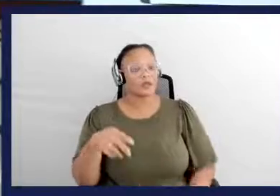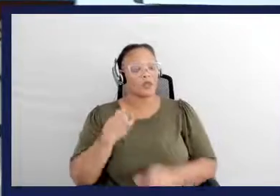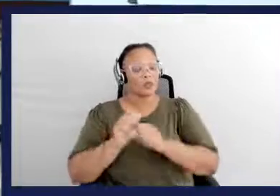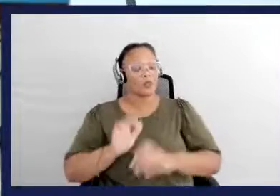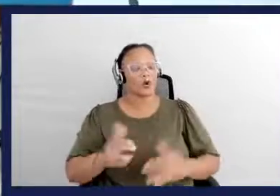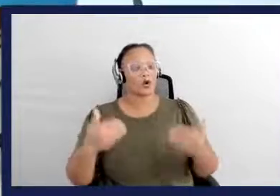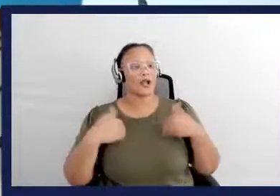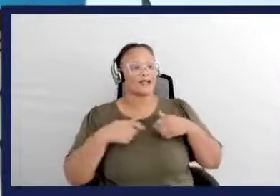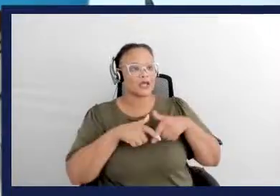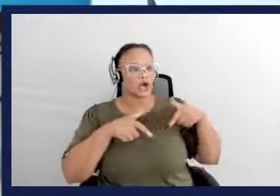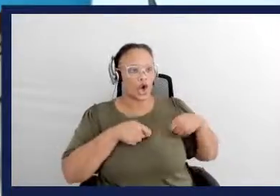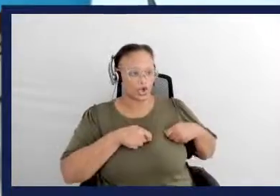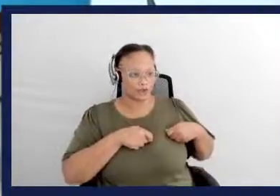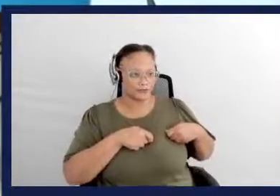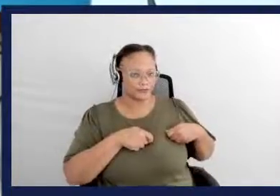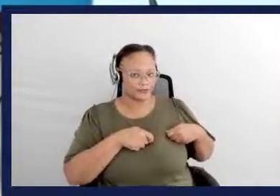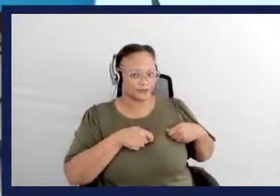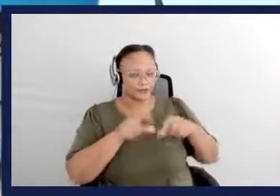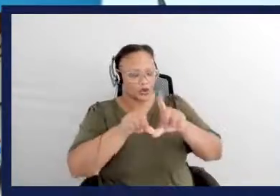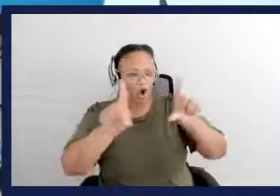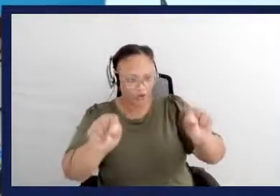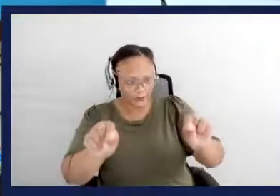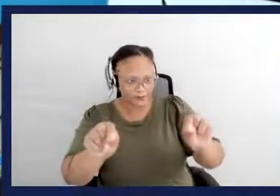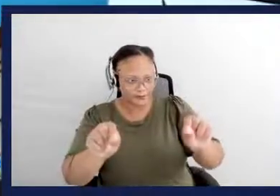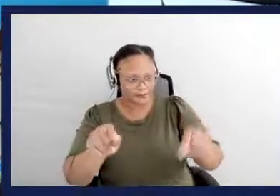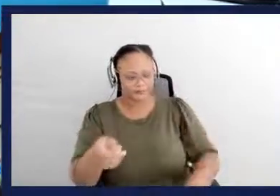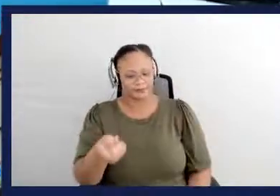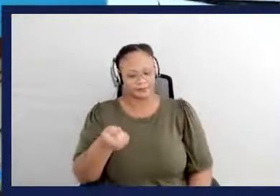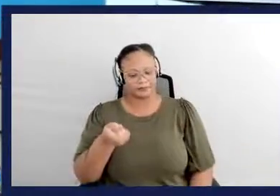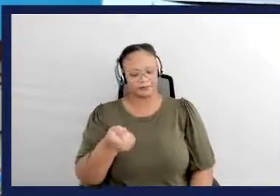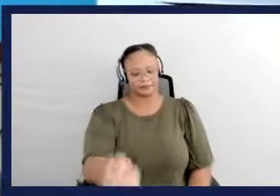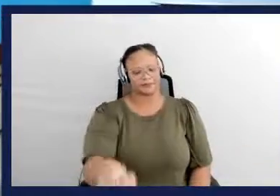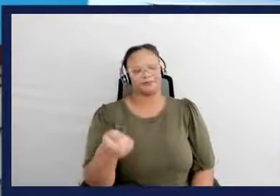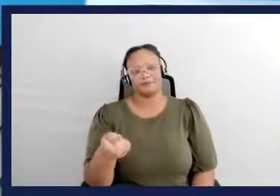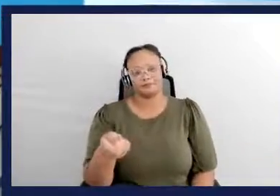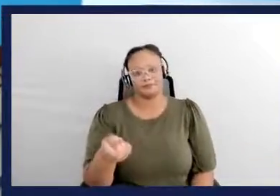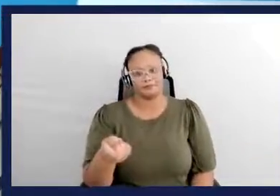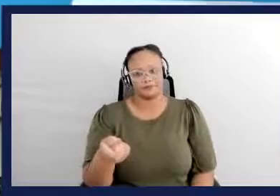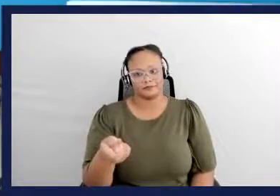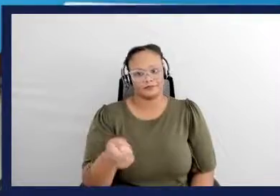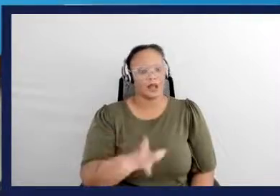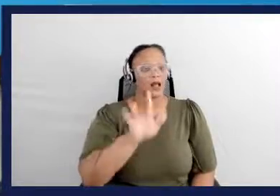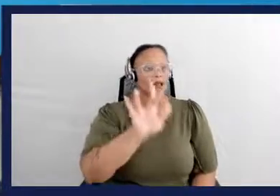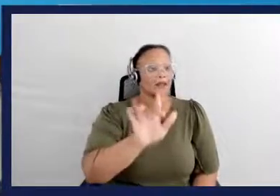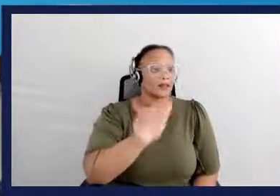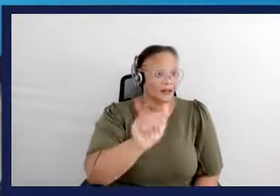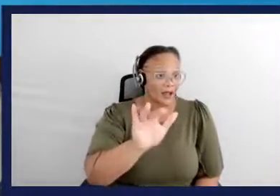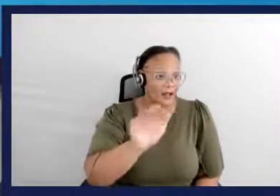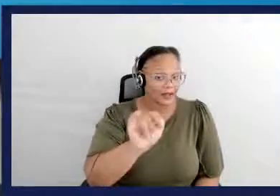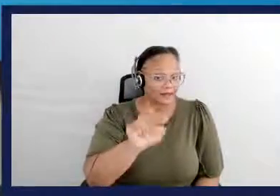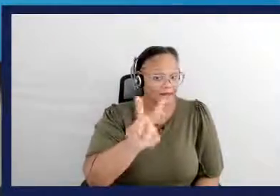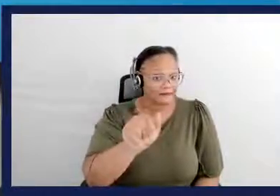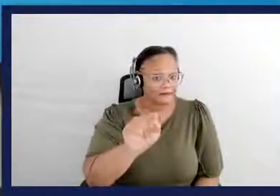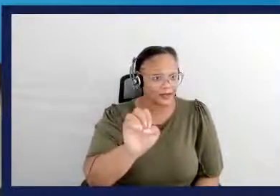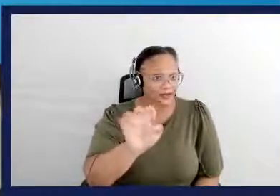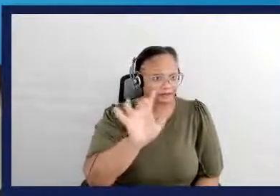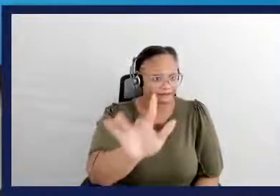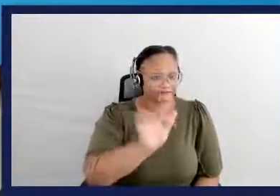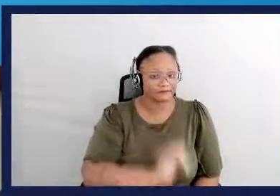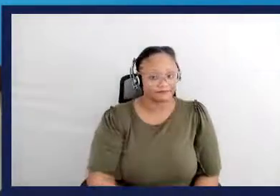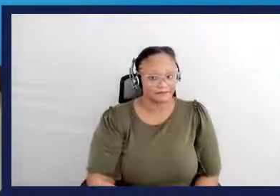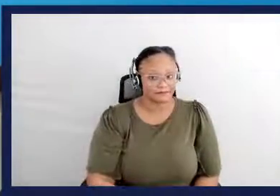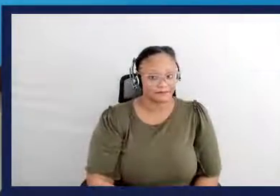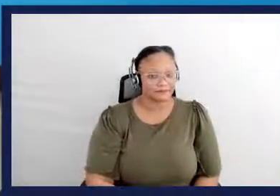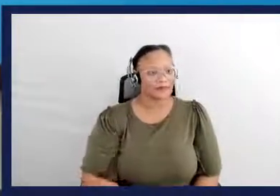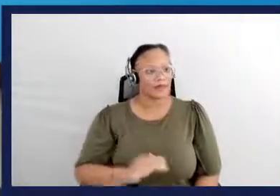this card into the device. They're going to select activate the ballot. Again, then this code is going to be